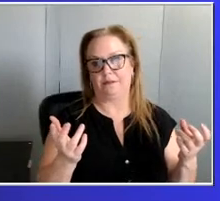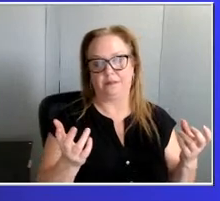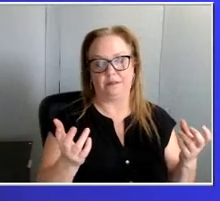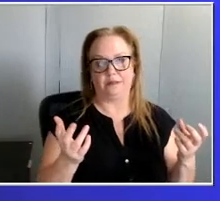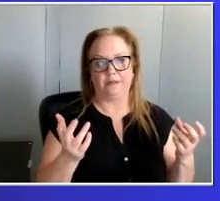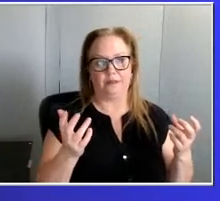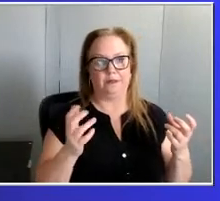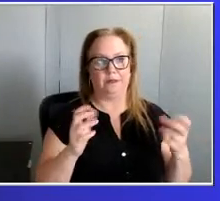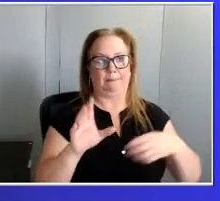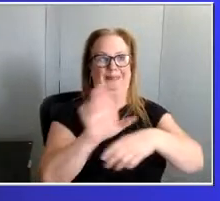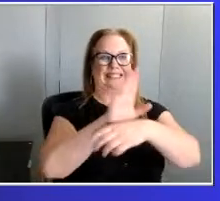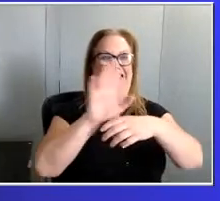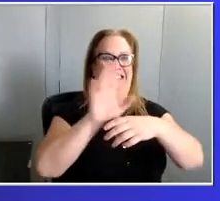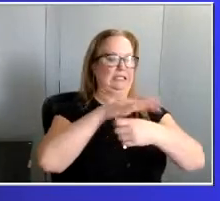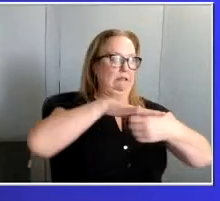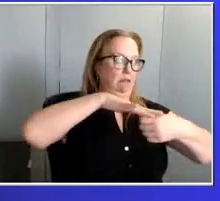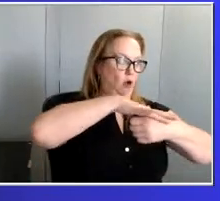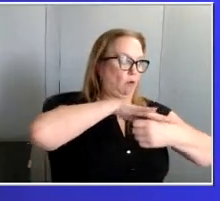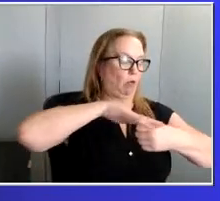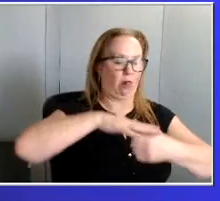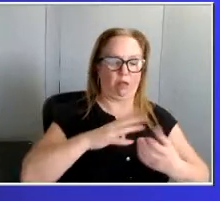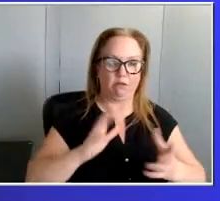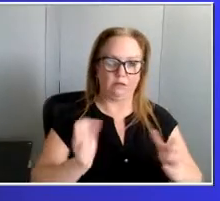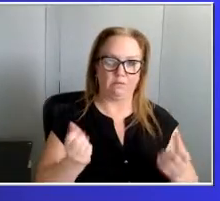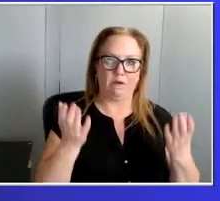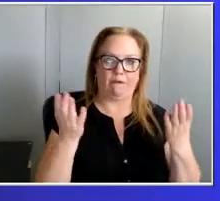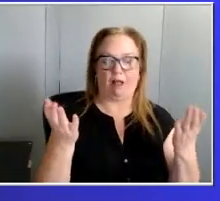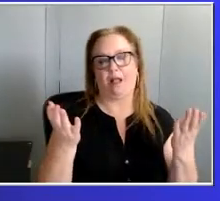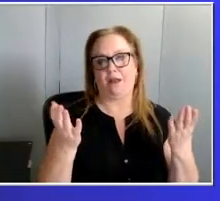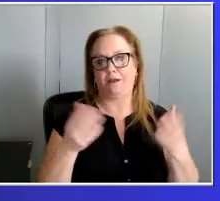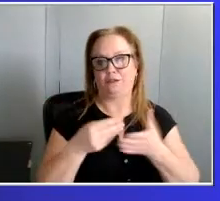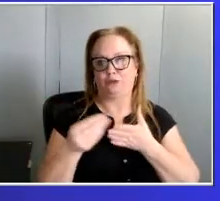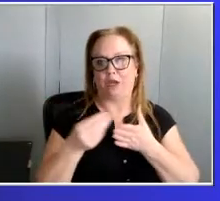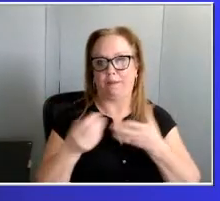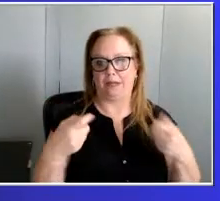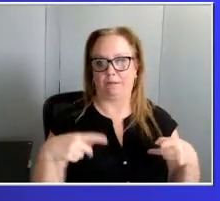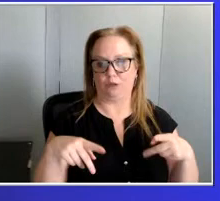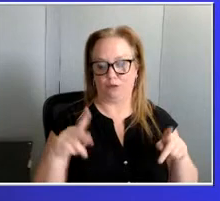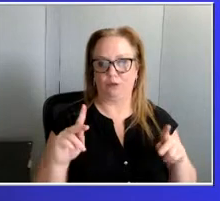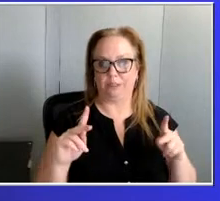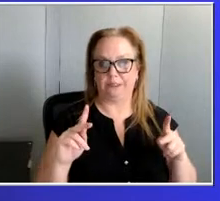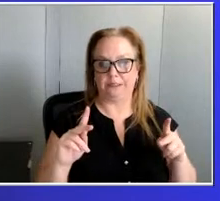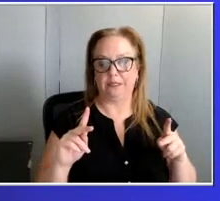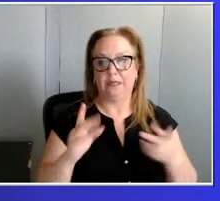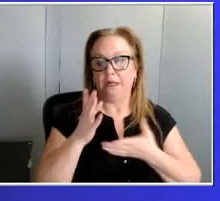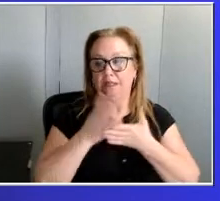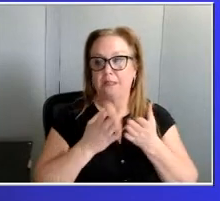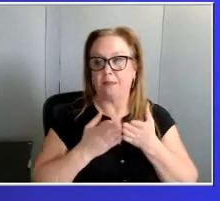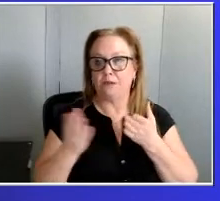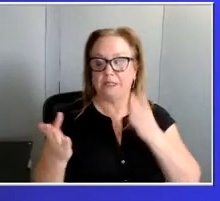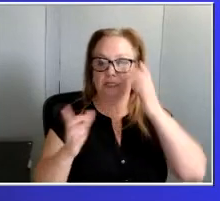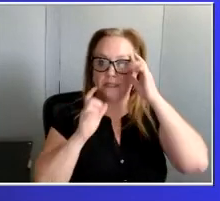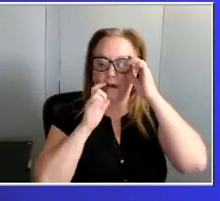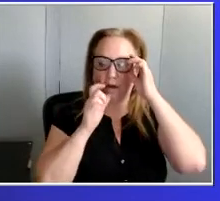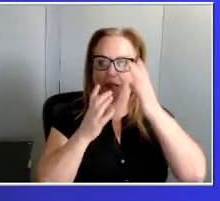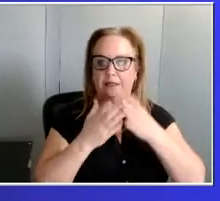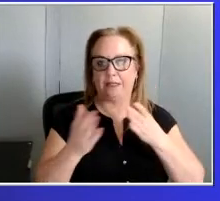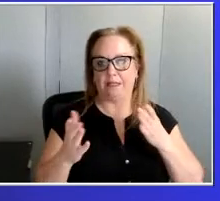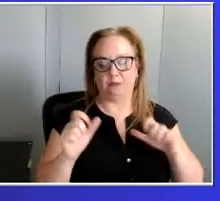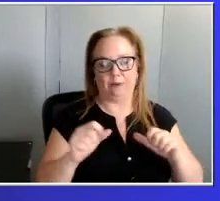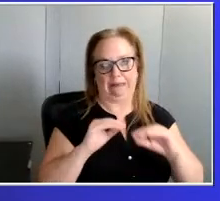commerce and locally to provide those shopping opportunities. And some of those things then are not things that we can